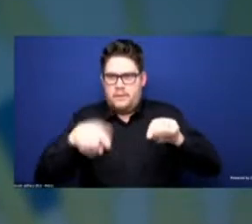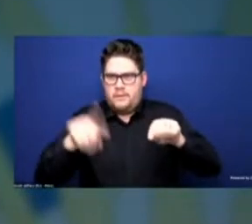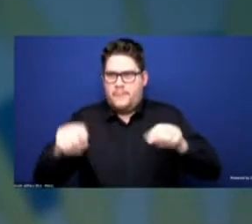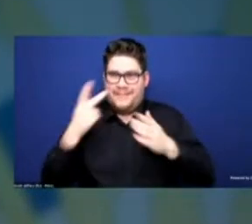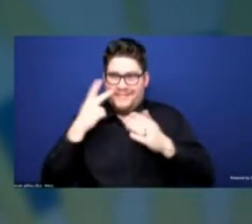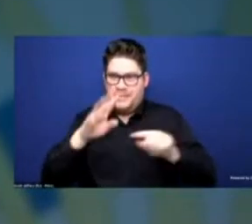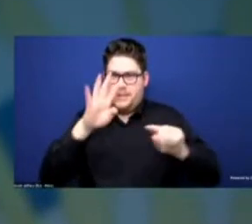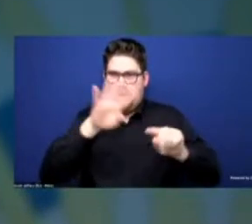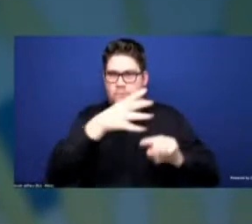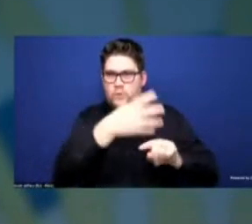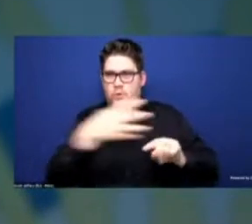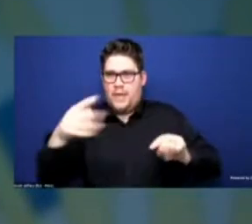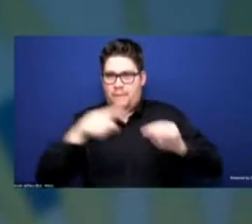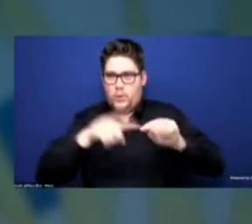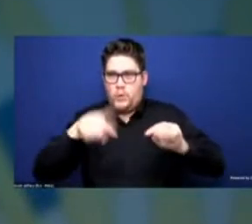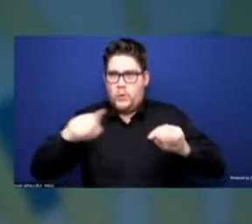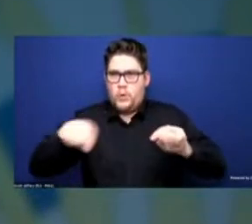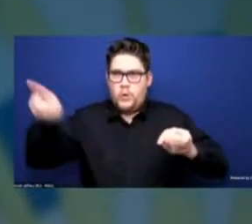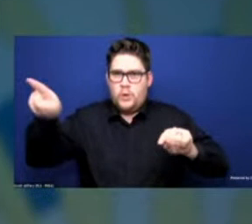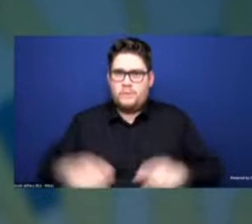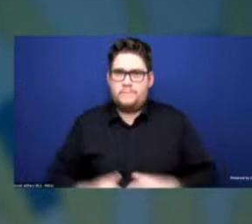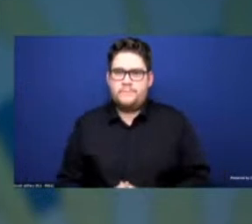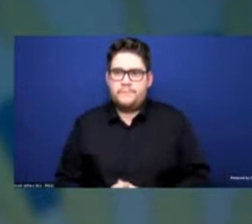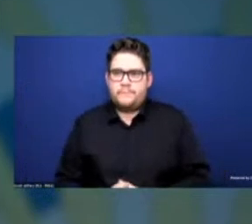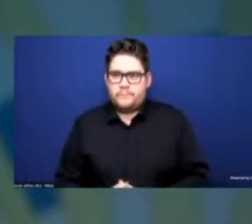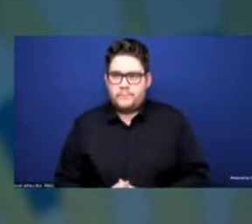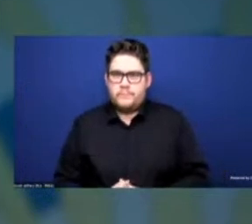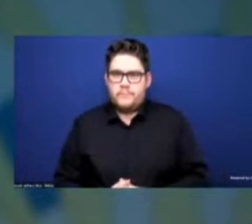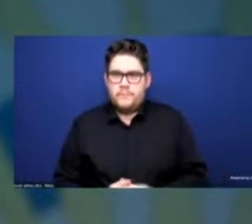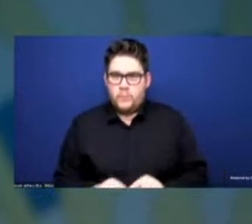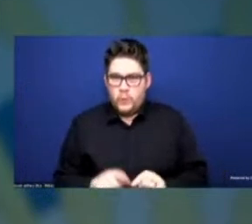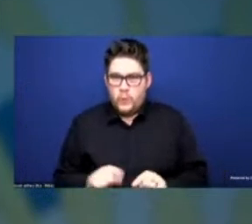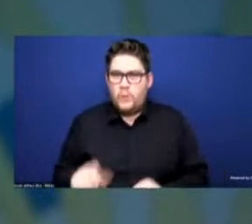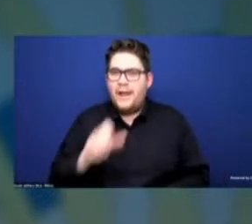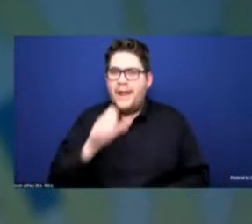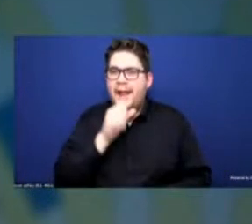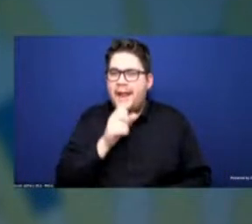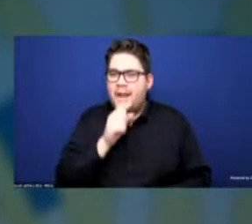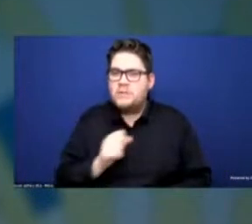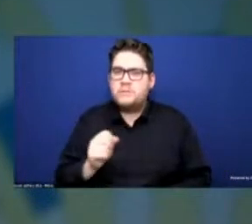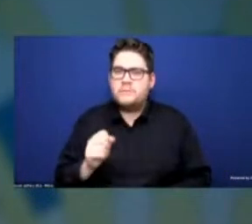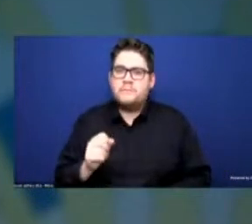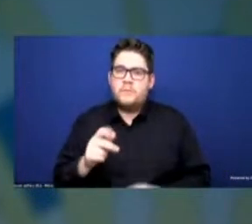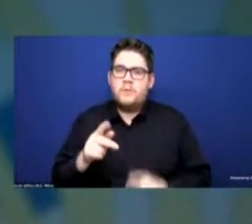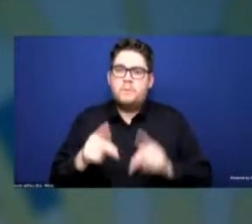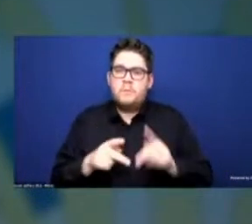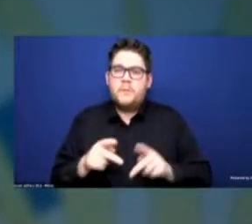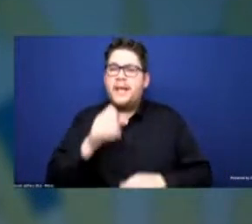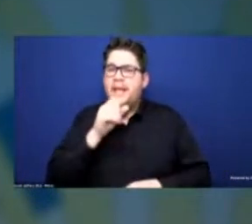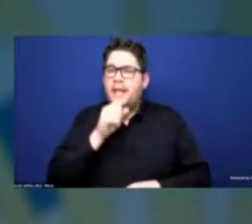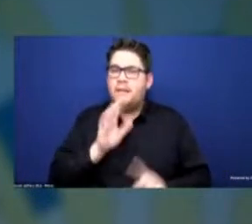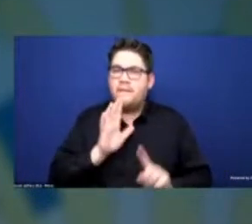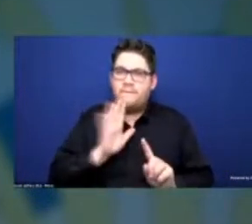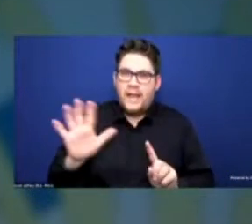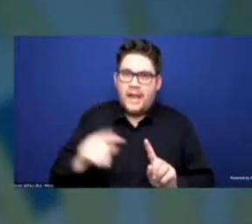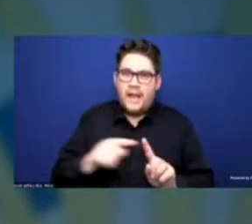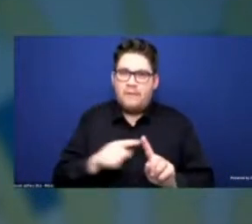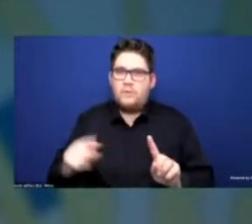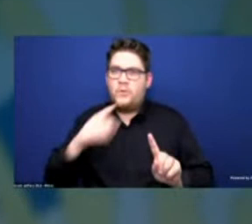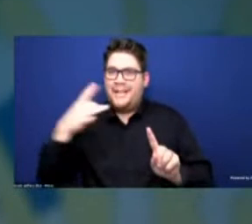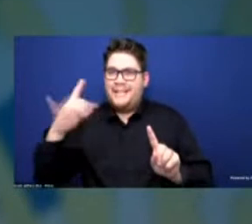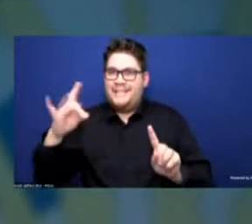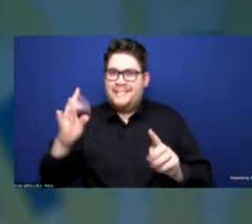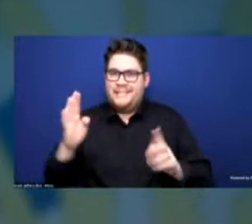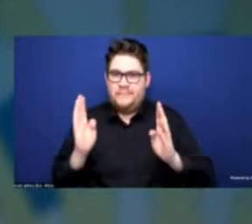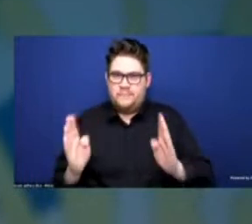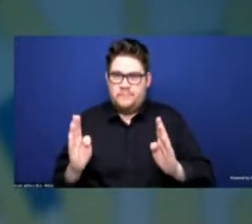students between the ages of people between the ages of 5 to 18 years. What we saw on